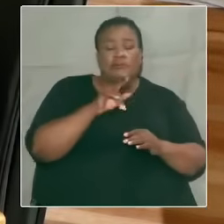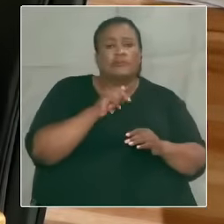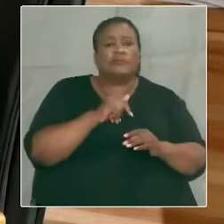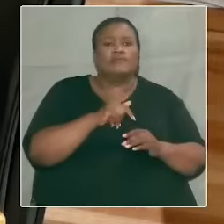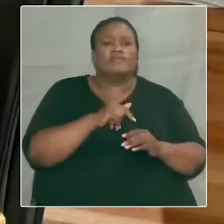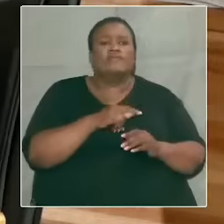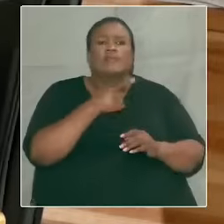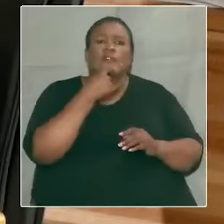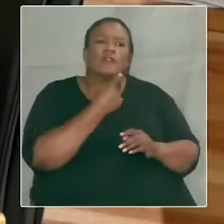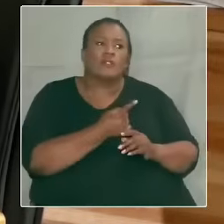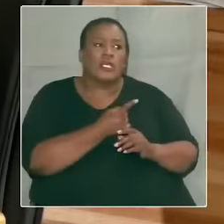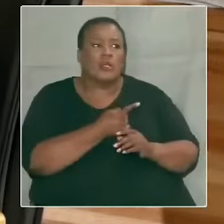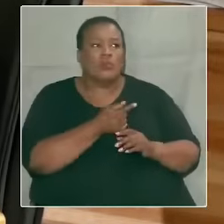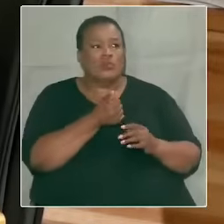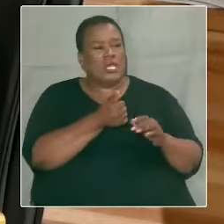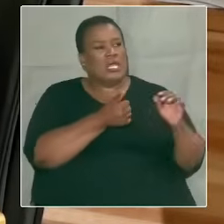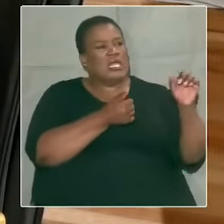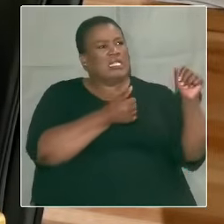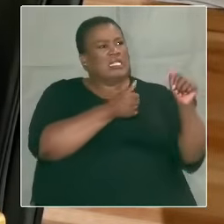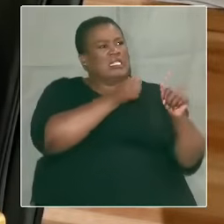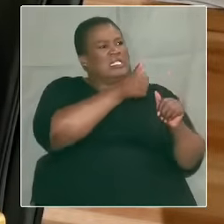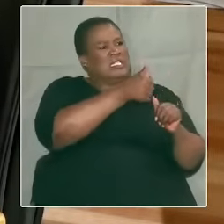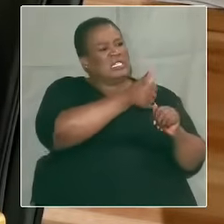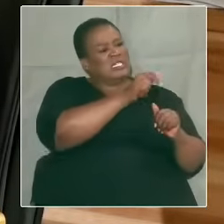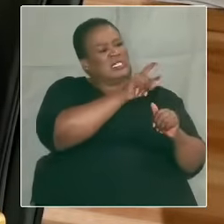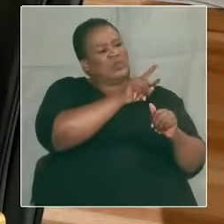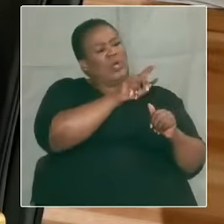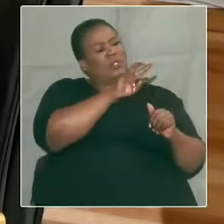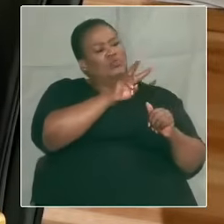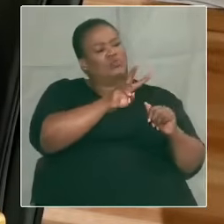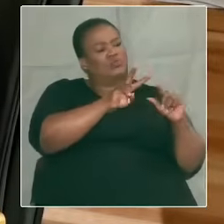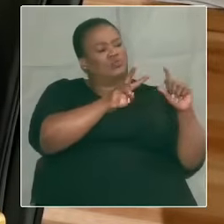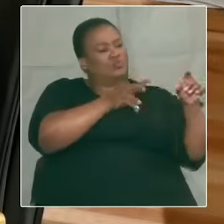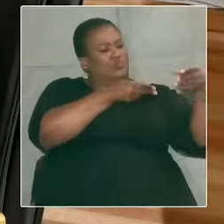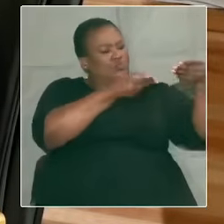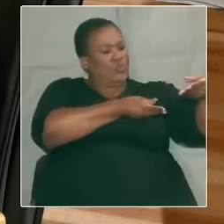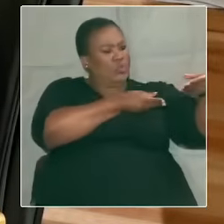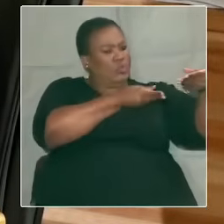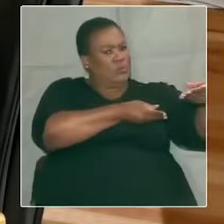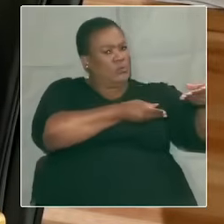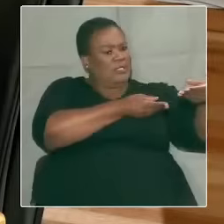If one is merely looking at 612 dockets, and